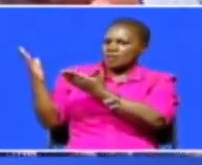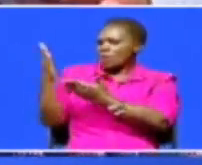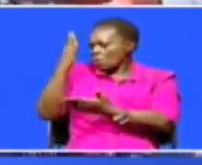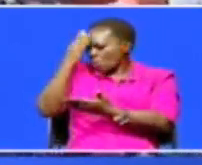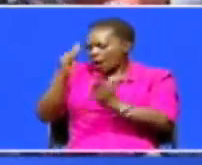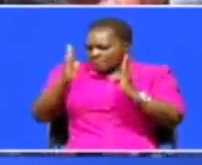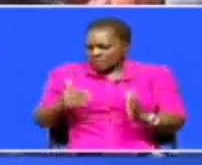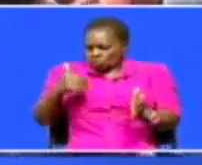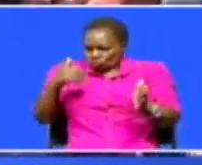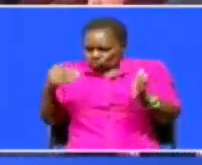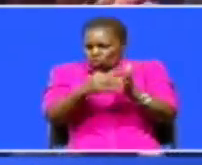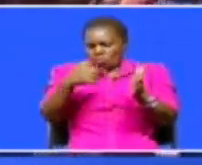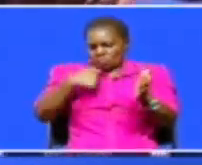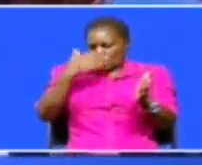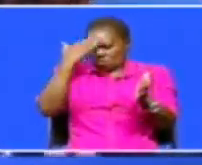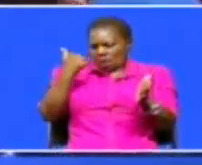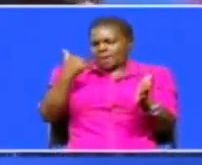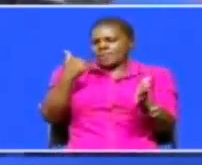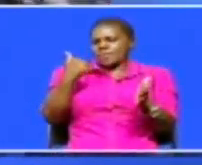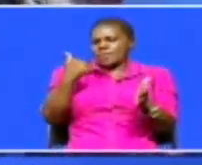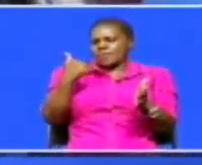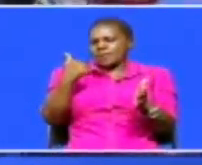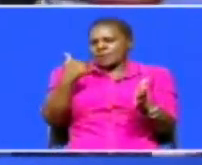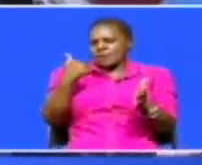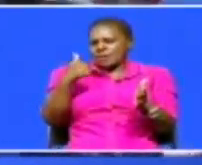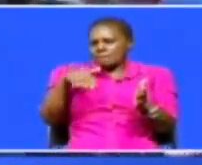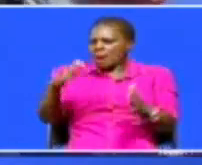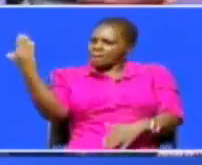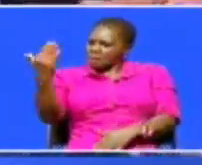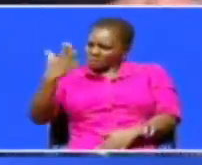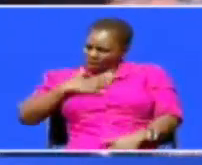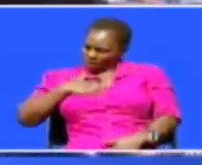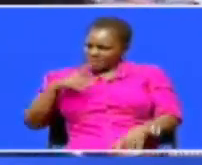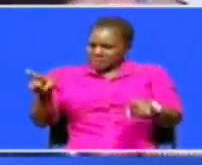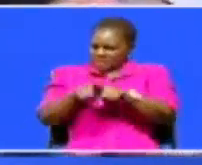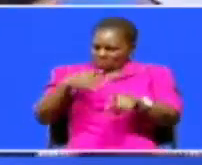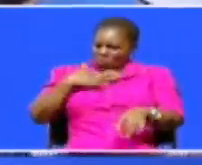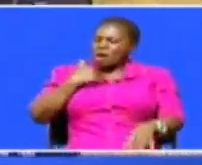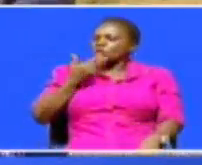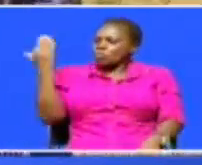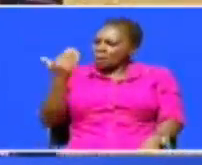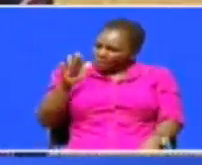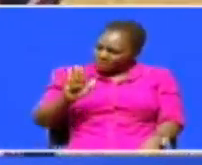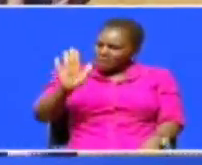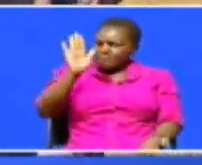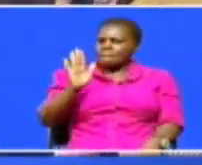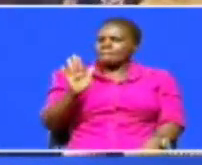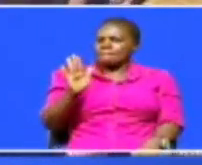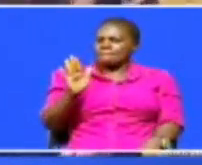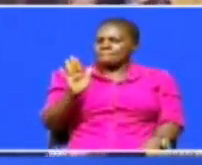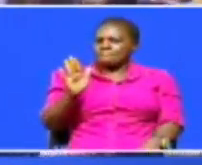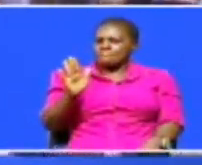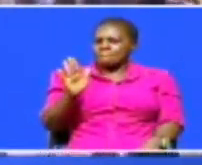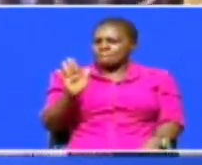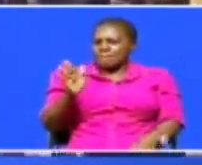would somebody stop me from addressing the American embassy? He is addressing us. He has already talked about the issue here. McCarter